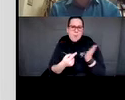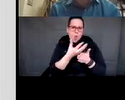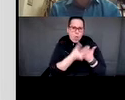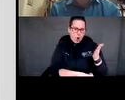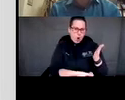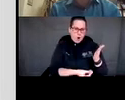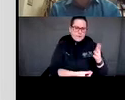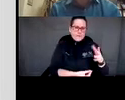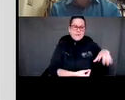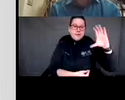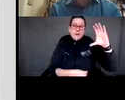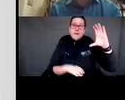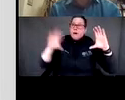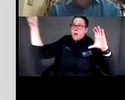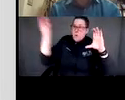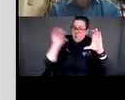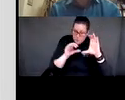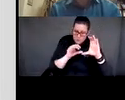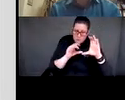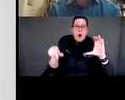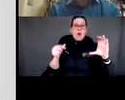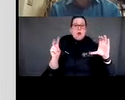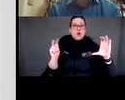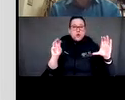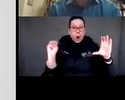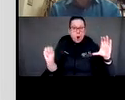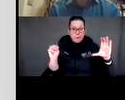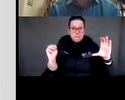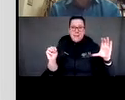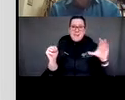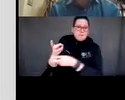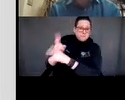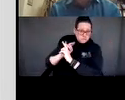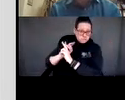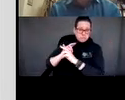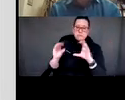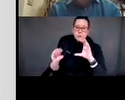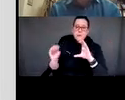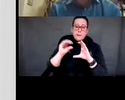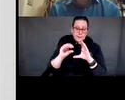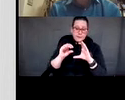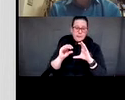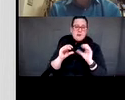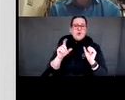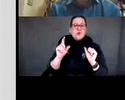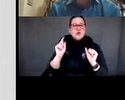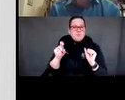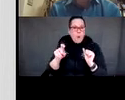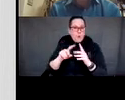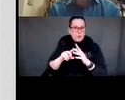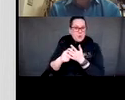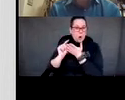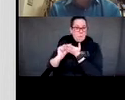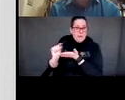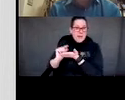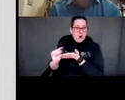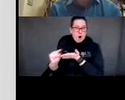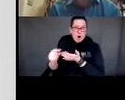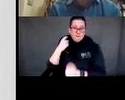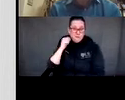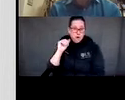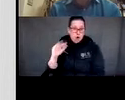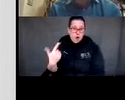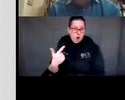grants. We got another almost $200 million in advances, like Liz described. Those were supposed to start to be repaid actually back in